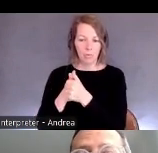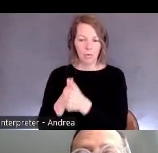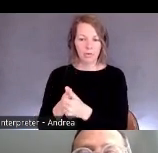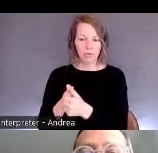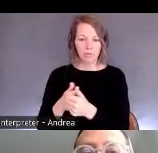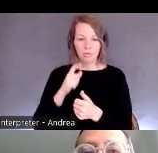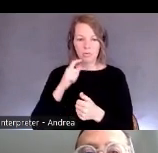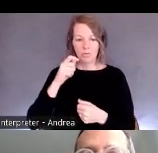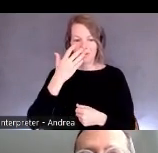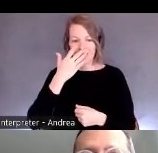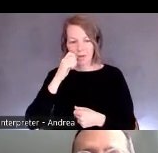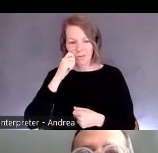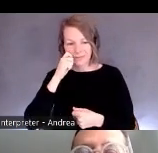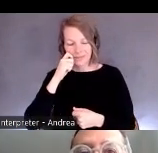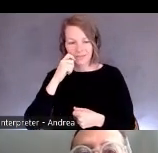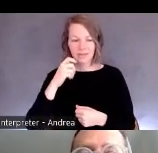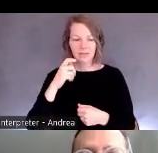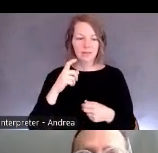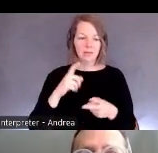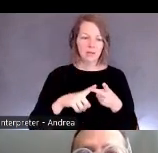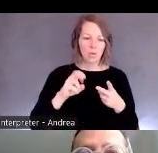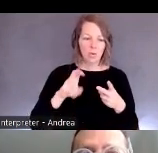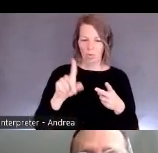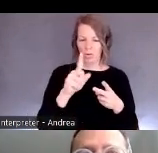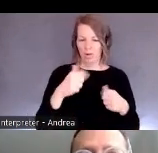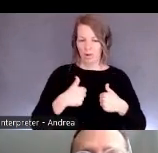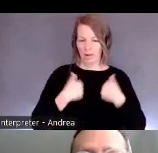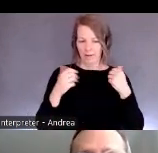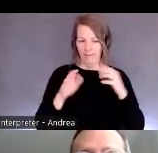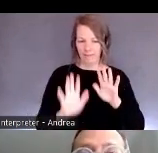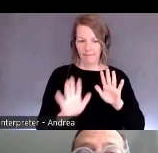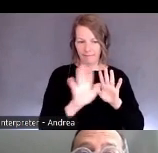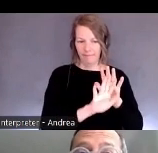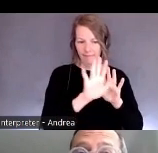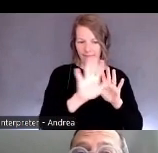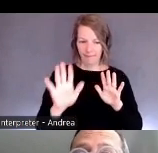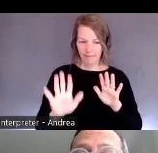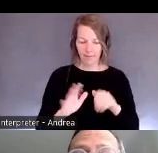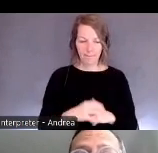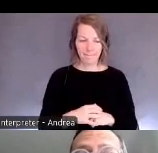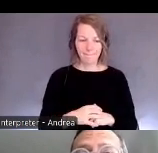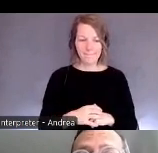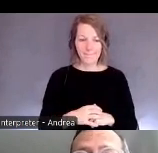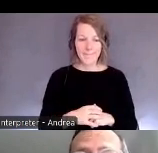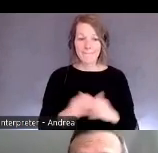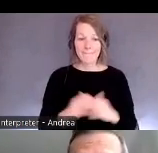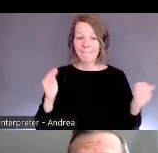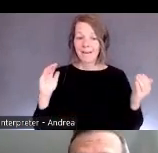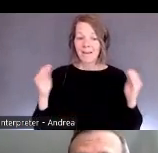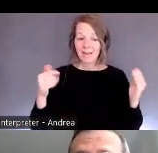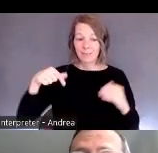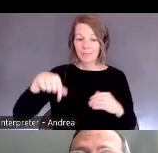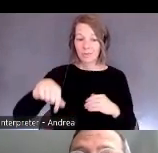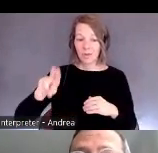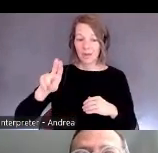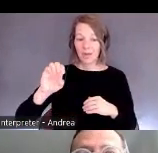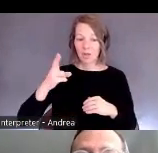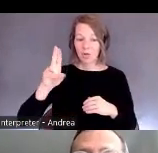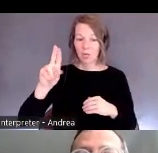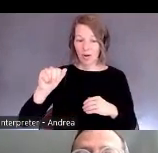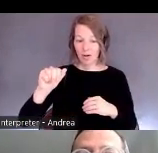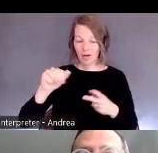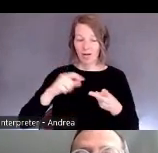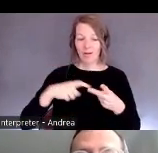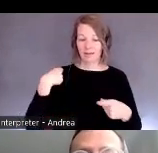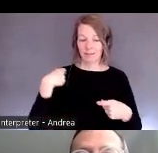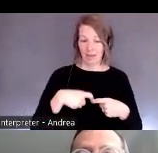skin color or geographical origin. It has to compare Quechua and Spanish because everybody